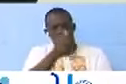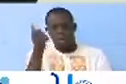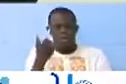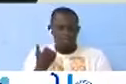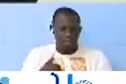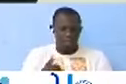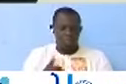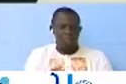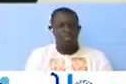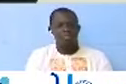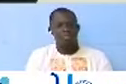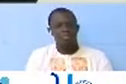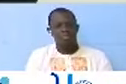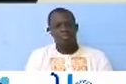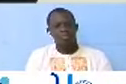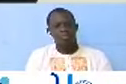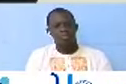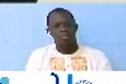than